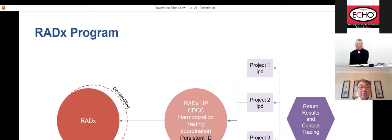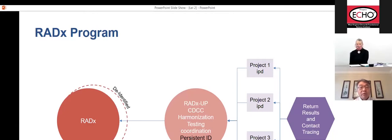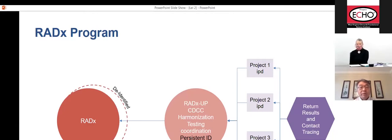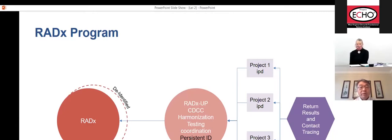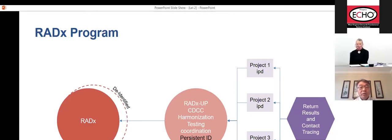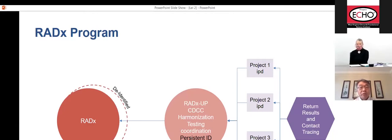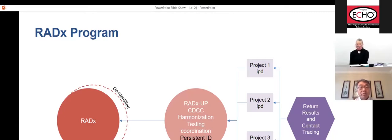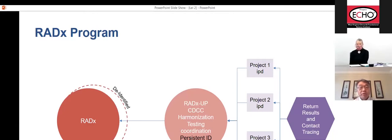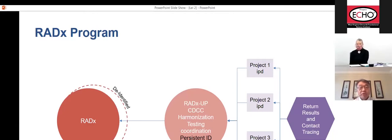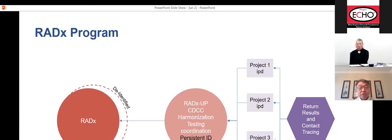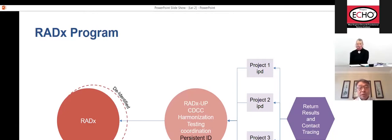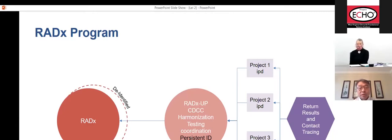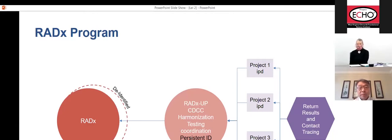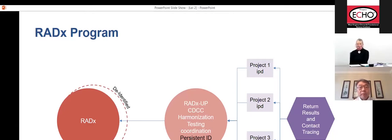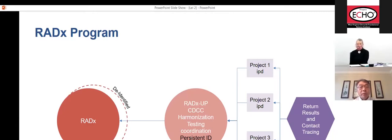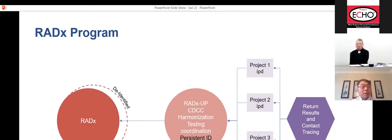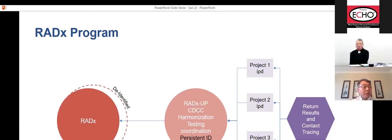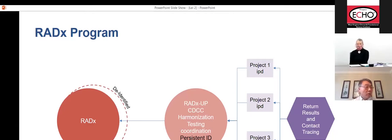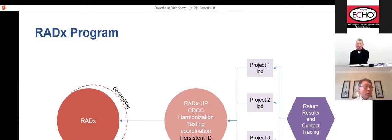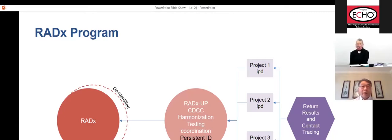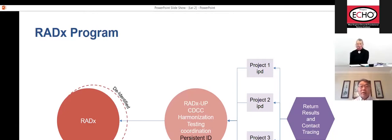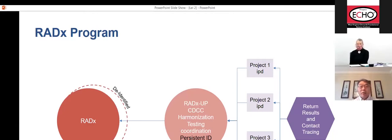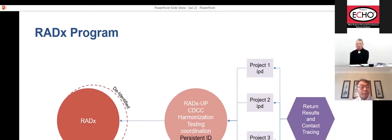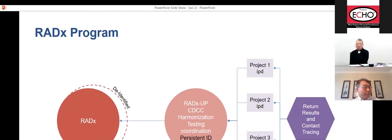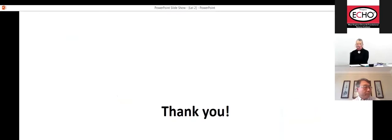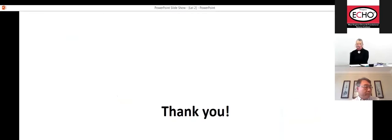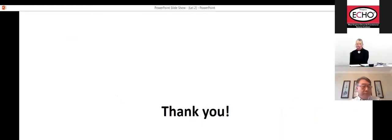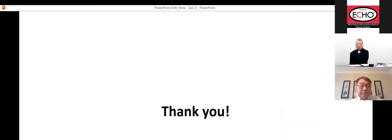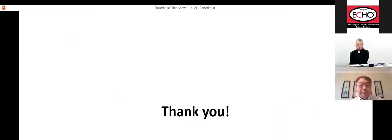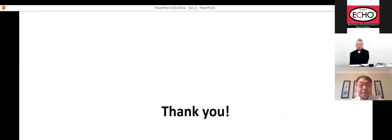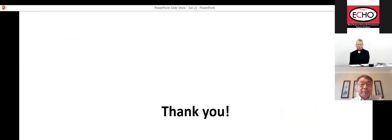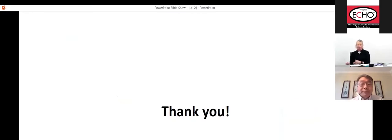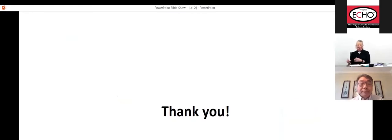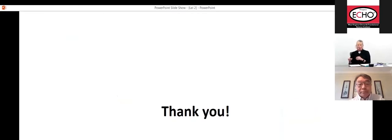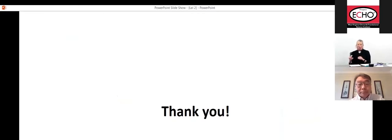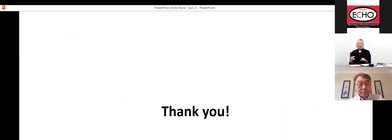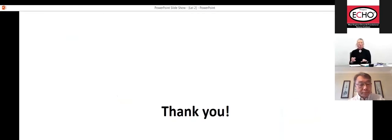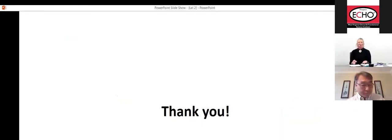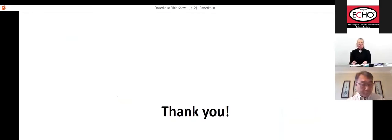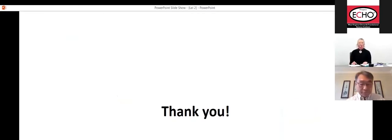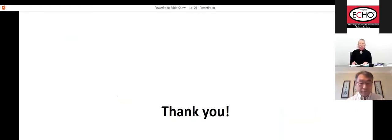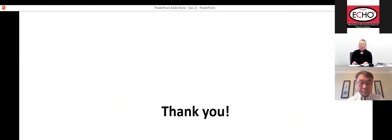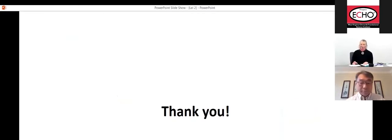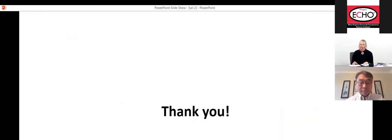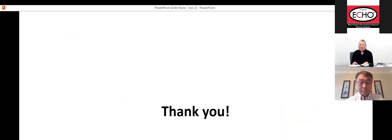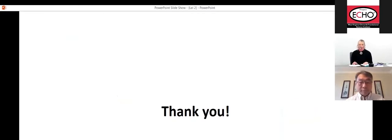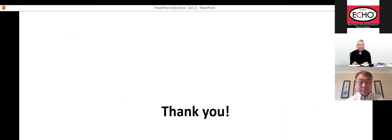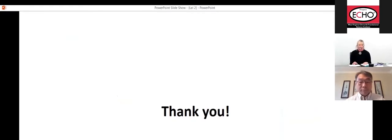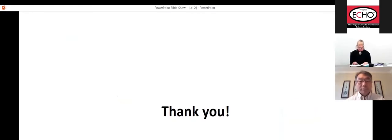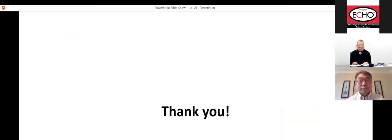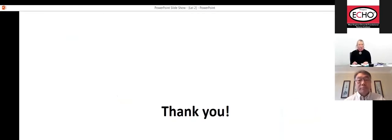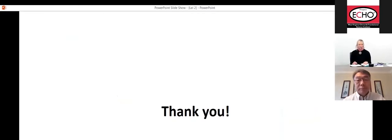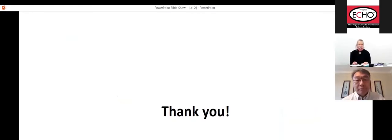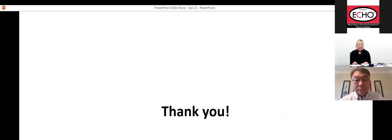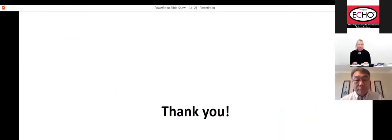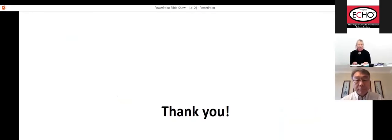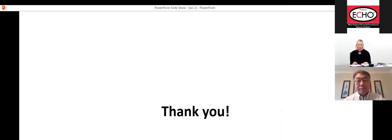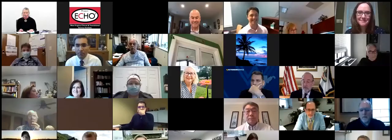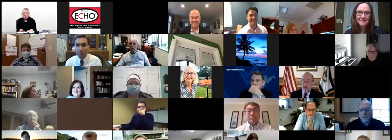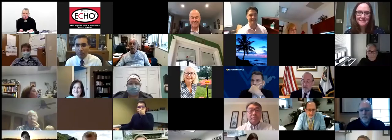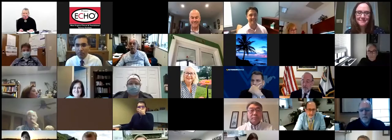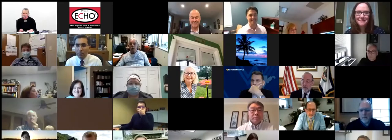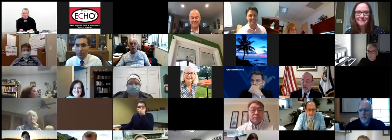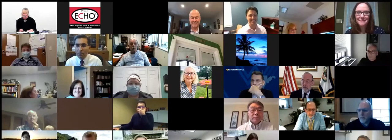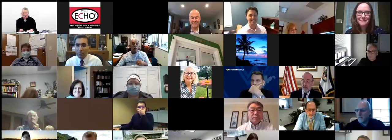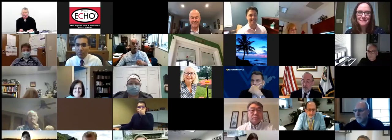for future research use. So thank you. Thank Thank you very much, Dr. Lee. That